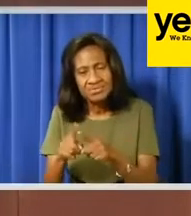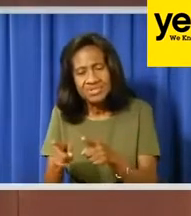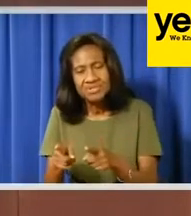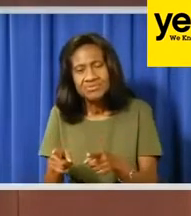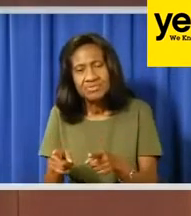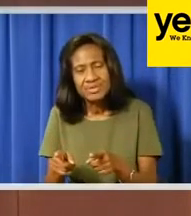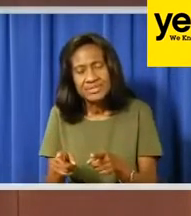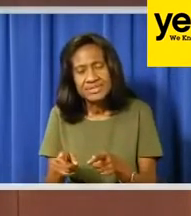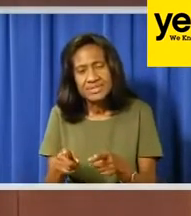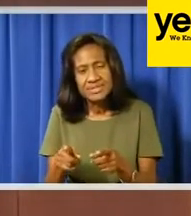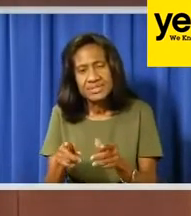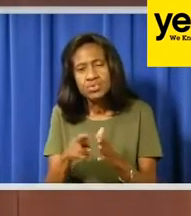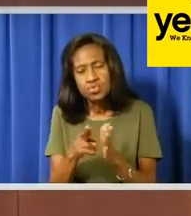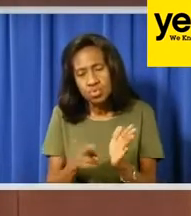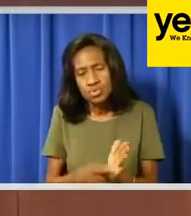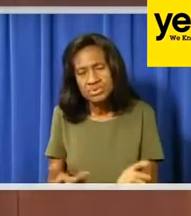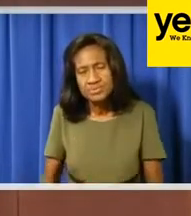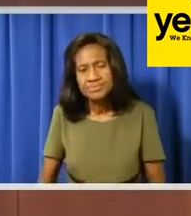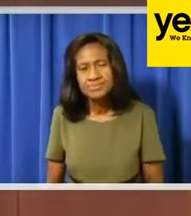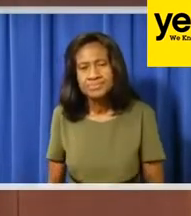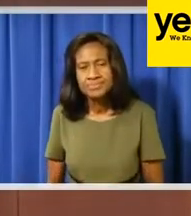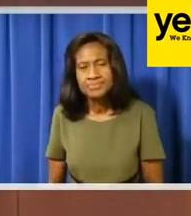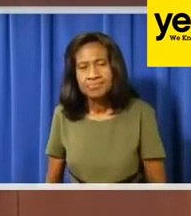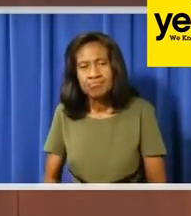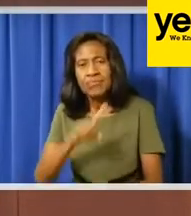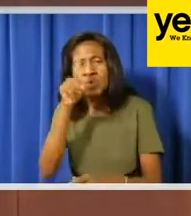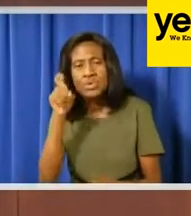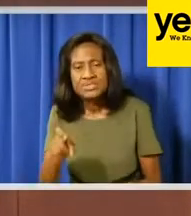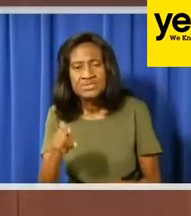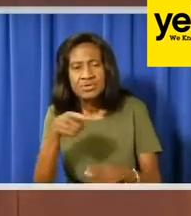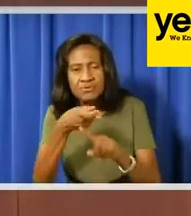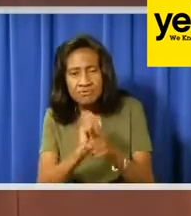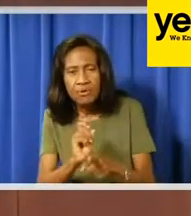now call on Wendy from CNS.